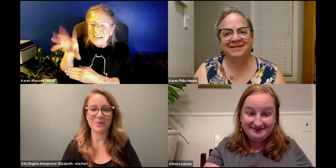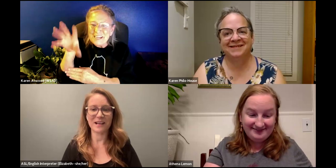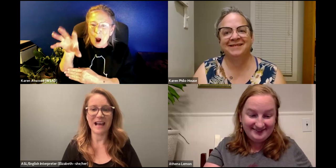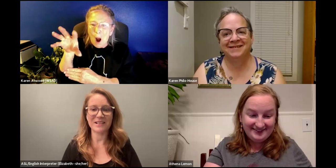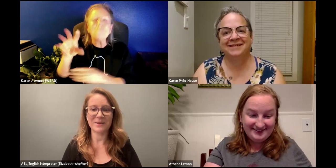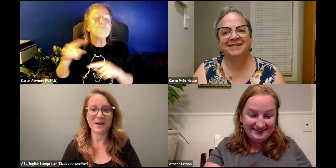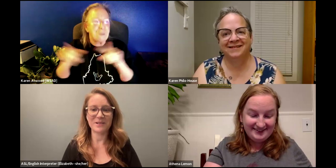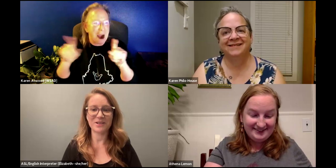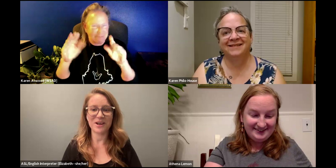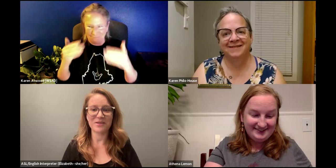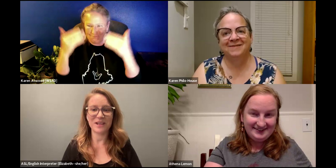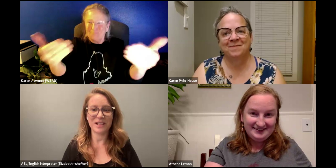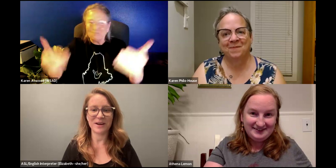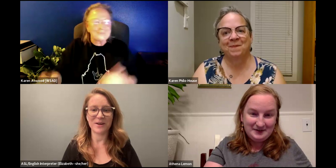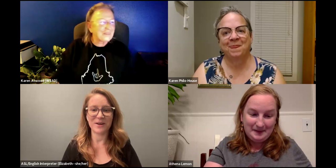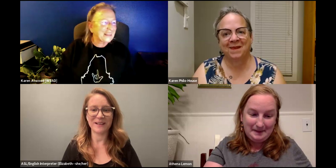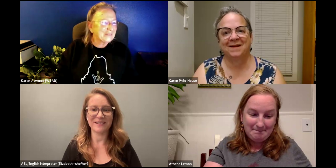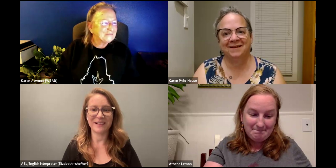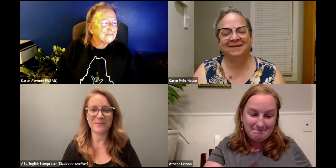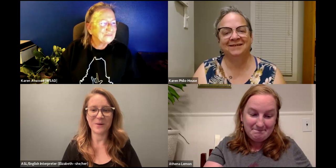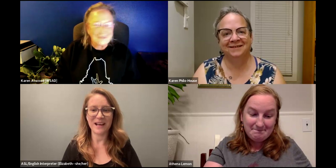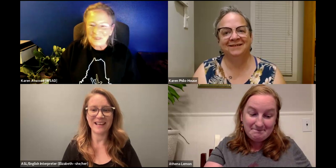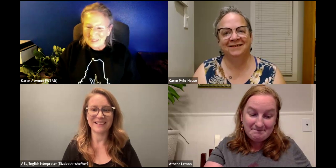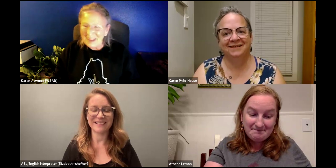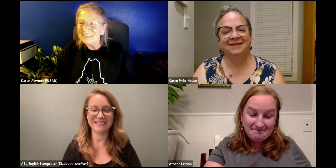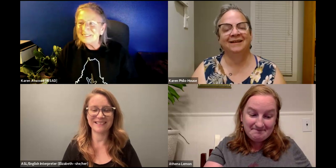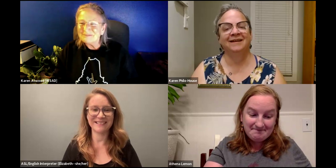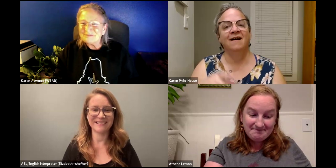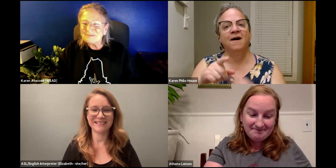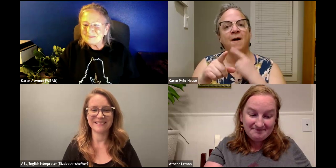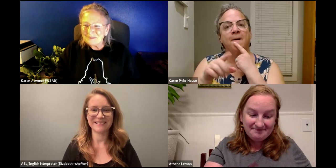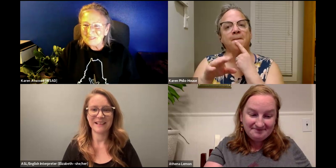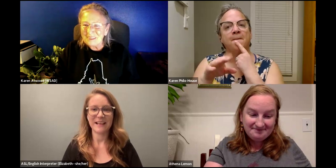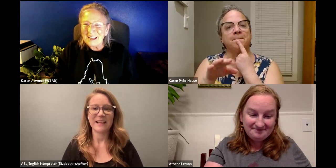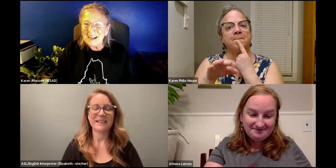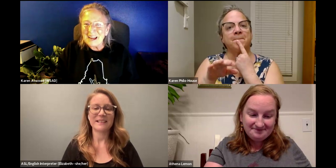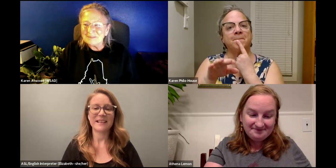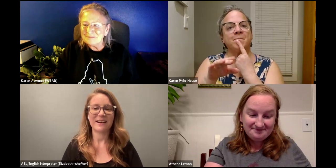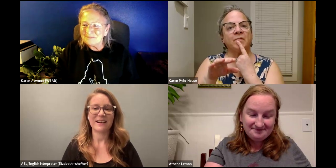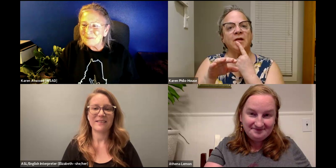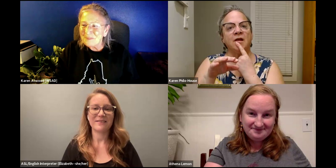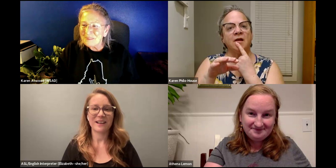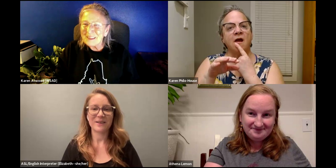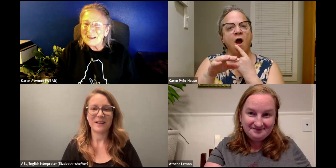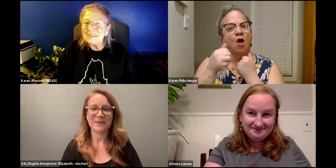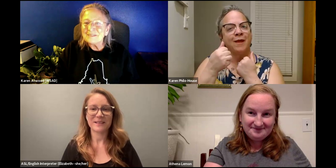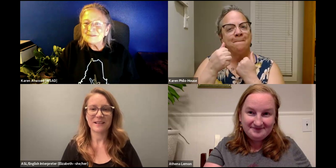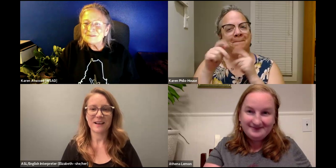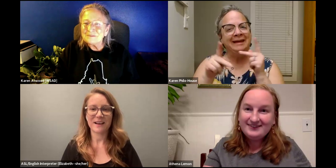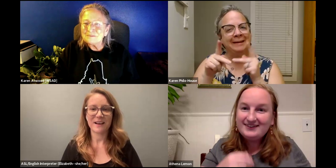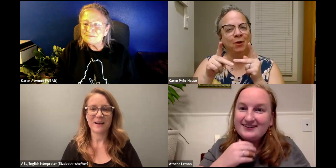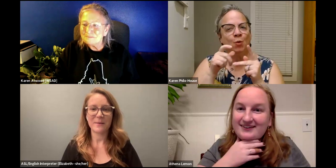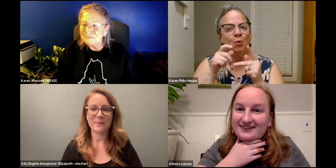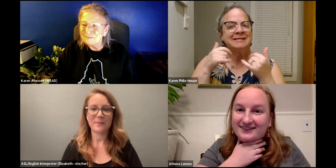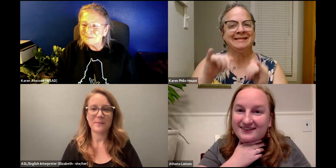Karen Atwood. We're going to ask your mom to turn on her video, but yep, go ahead. This is Karen House.